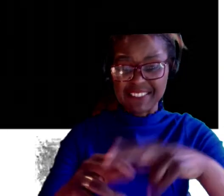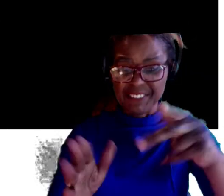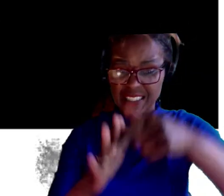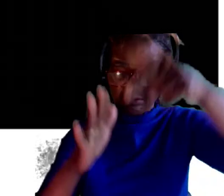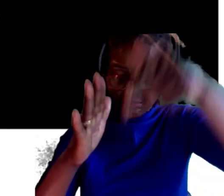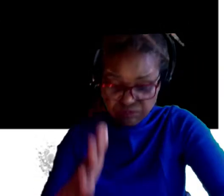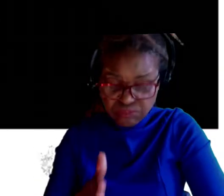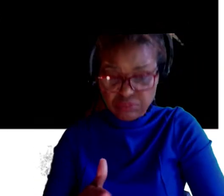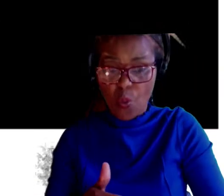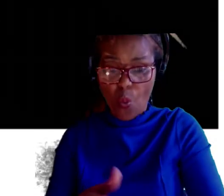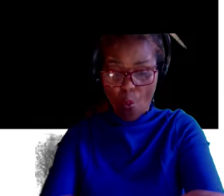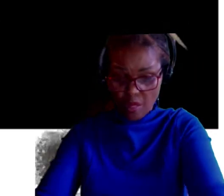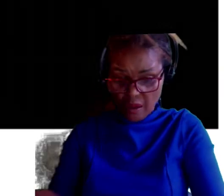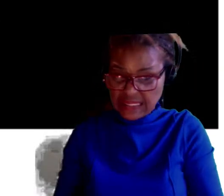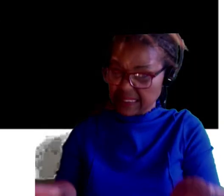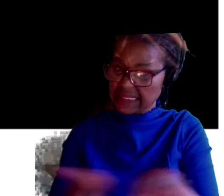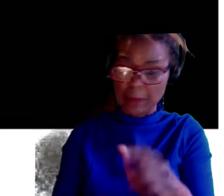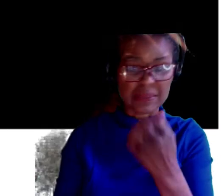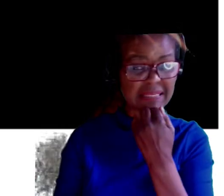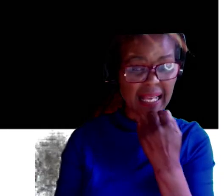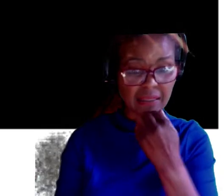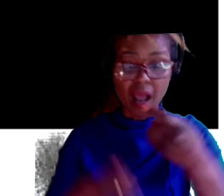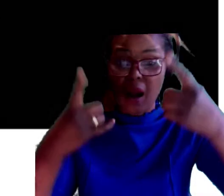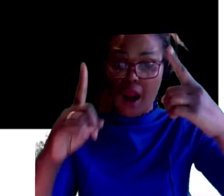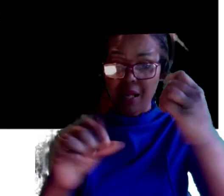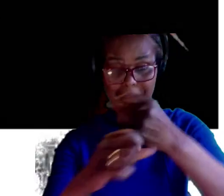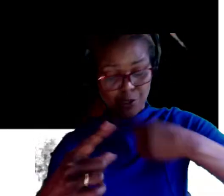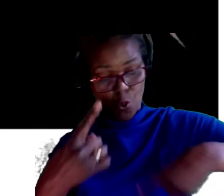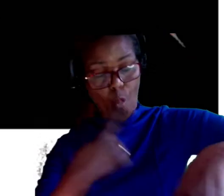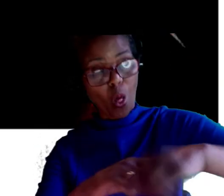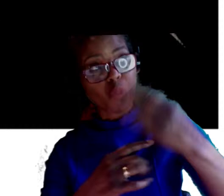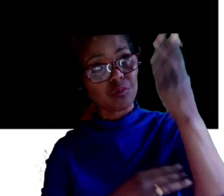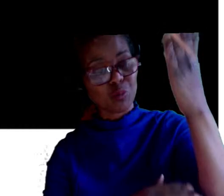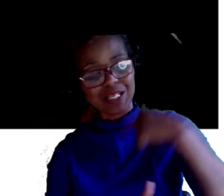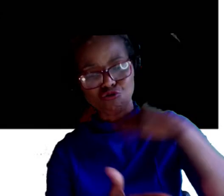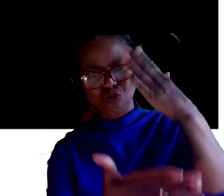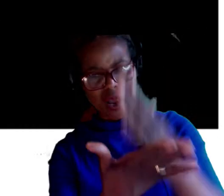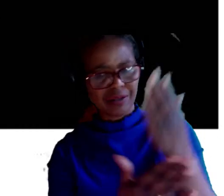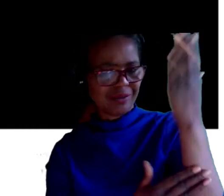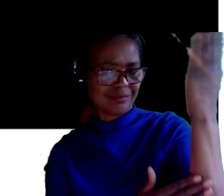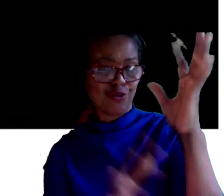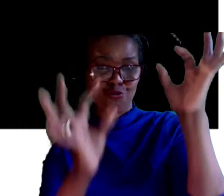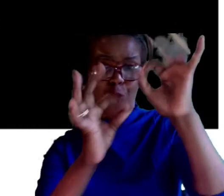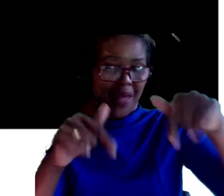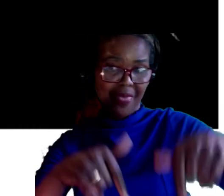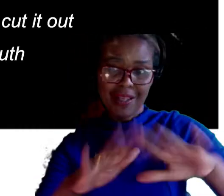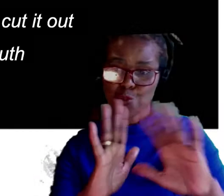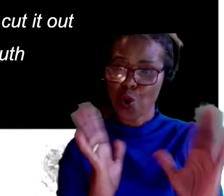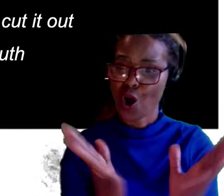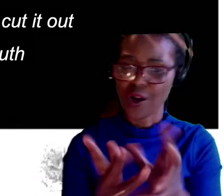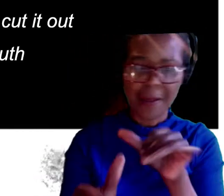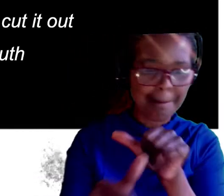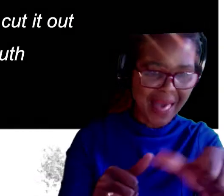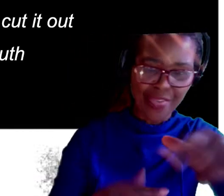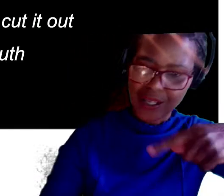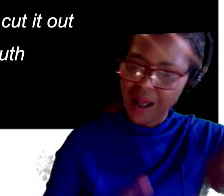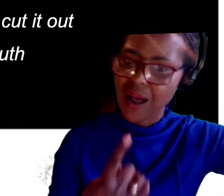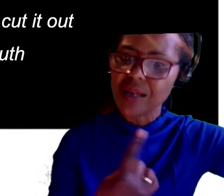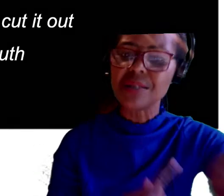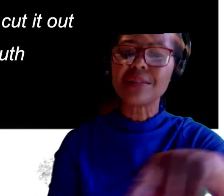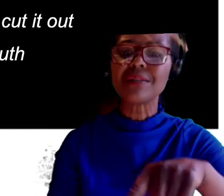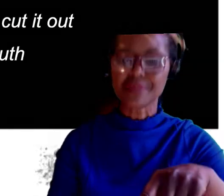God made us all and in Him we trust. Nobody in this world is better than us. I've been hearing you speaking about that